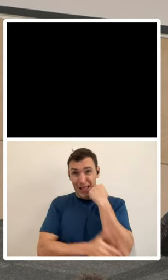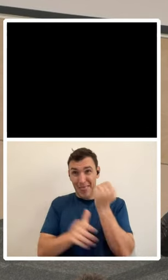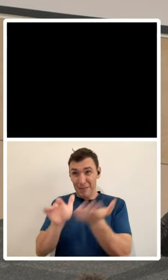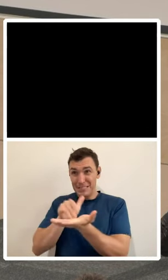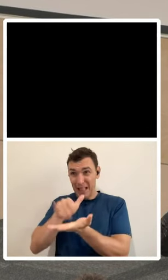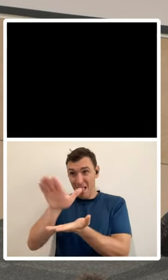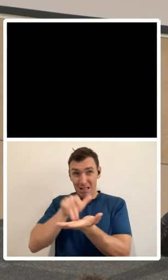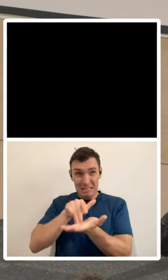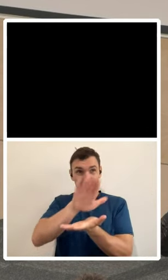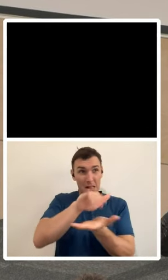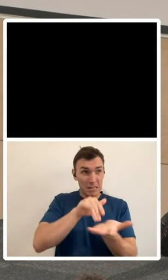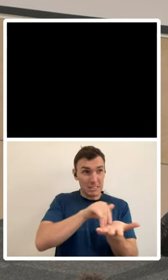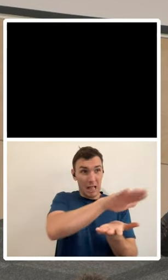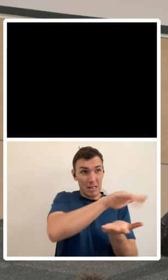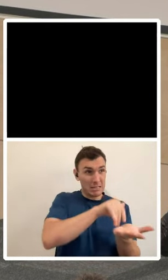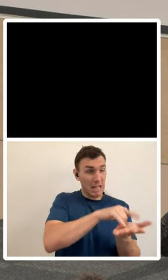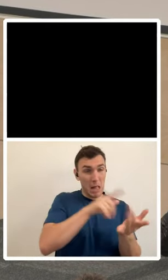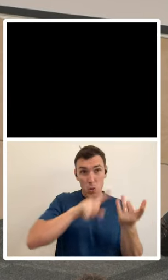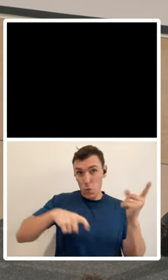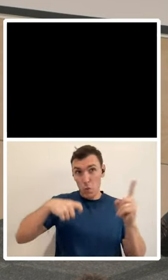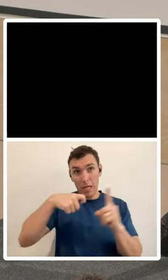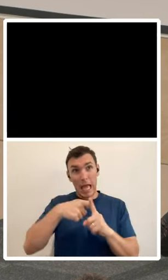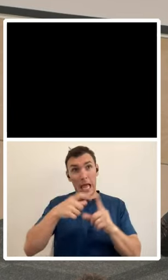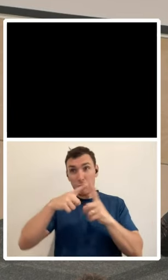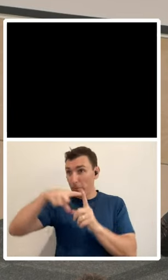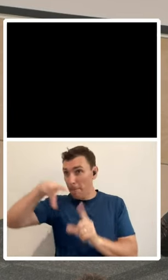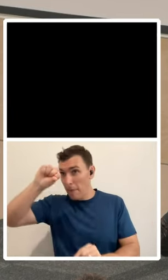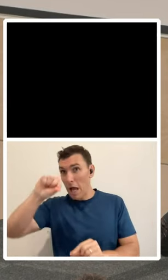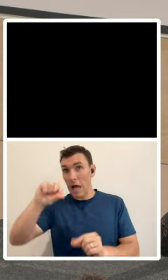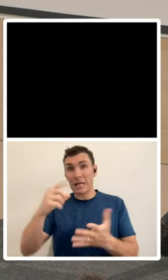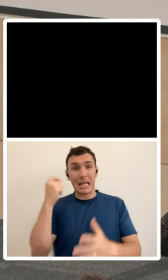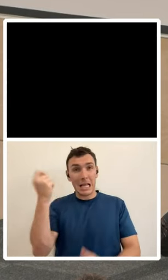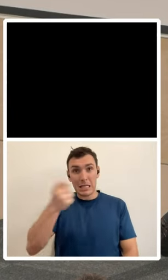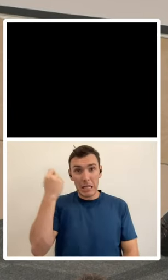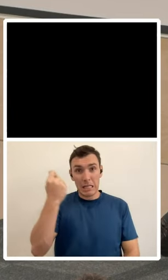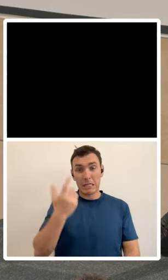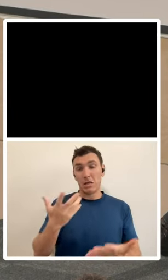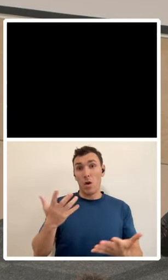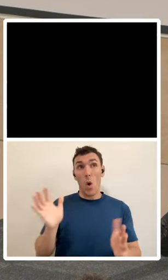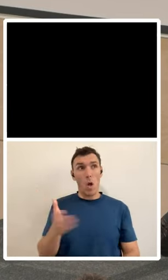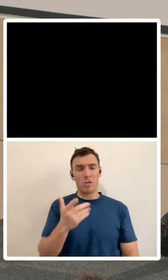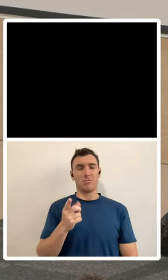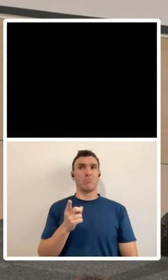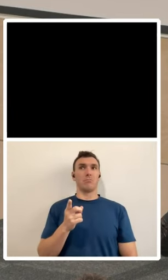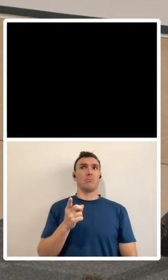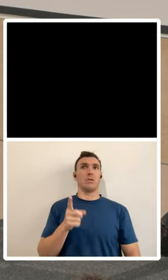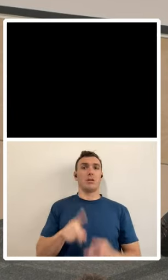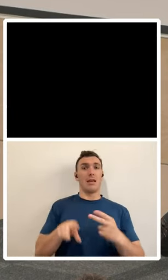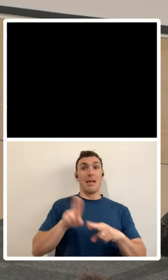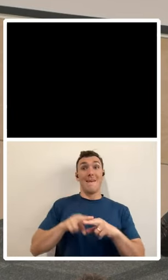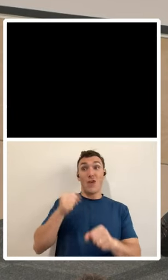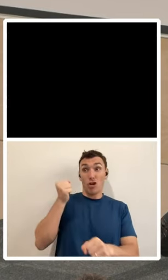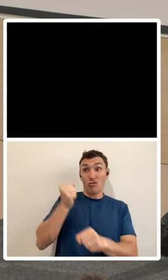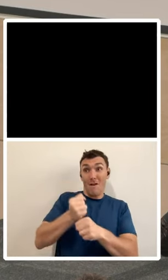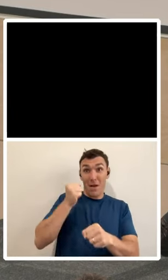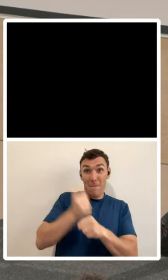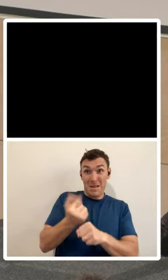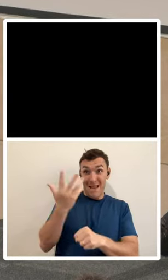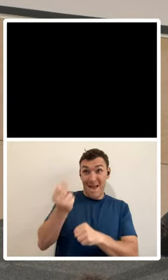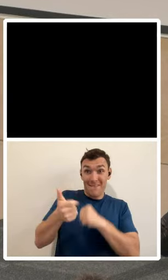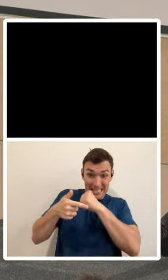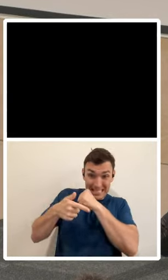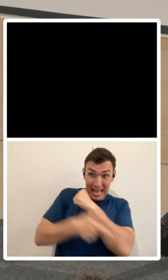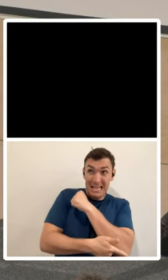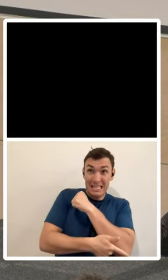debt. Ordinary families are selling off their assets and going into debt. And it's important, I think, to realise that it's impossible for everyone simultaneously to sell off their assets and go into